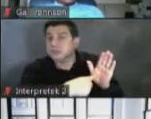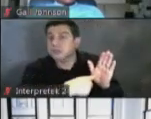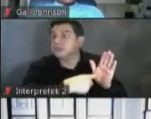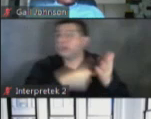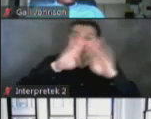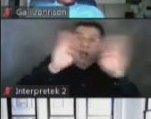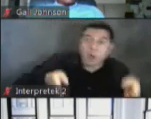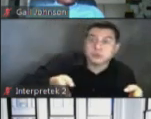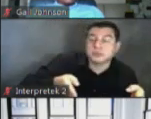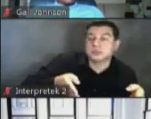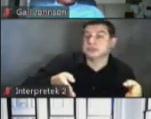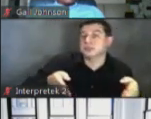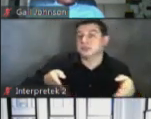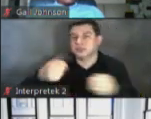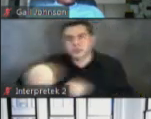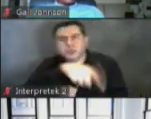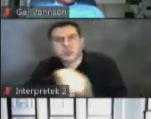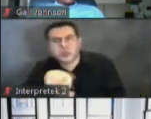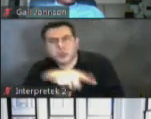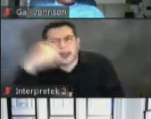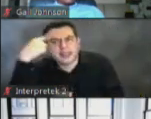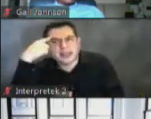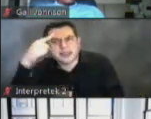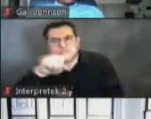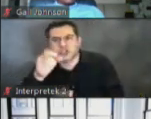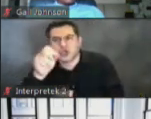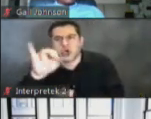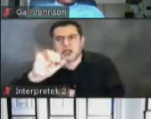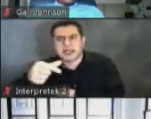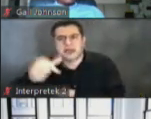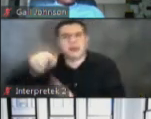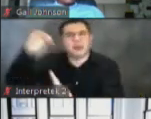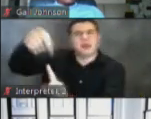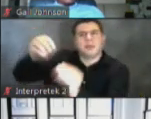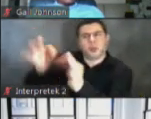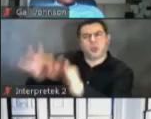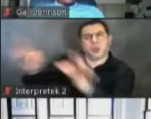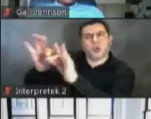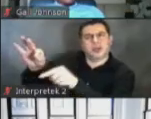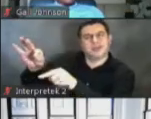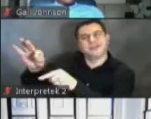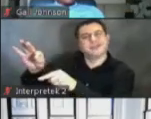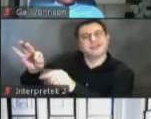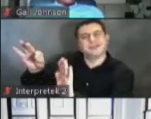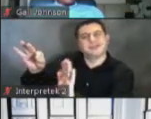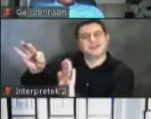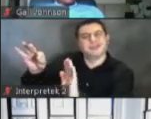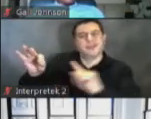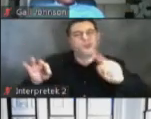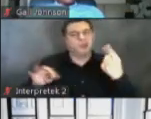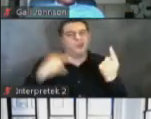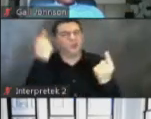affordability. The reason that zoning is targeted is because its origins are inherently racist, bigoted,